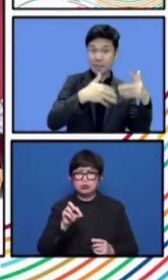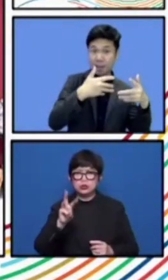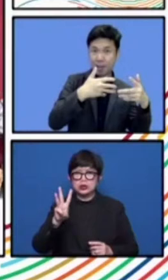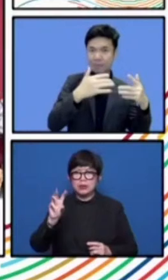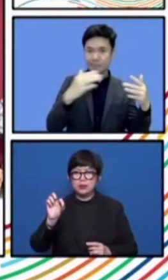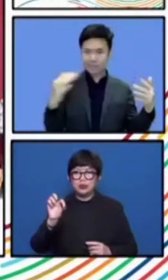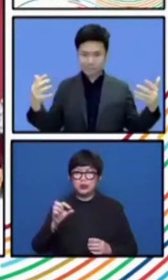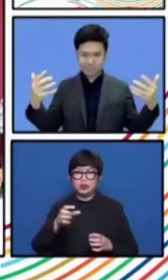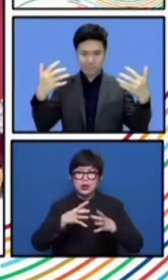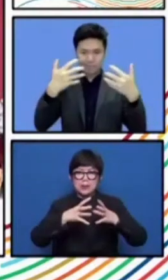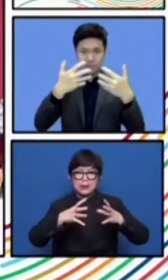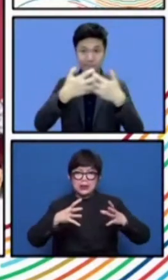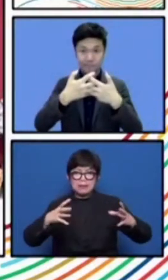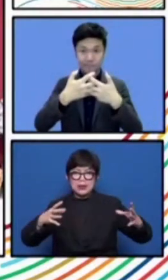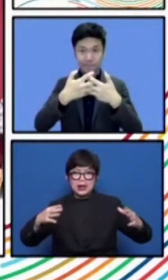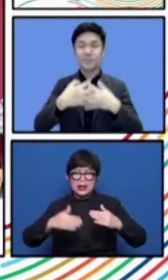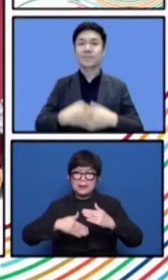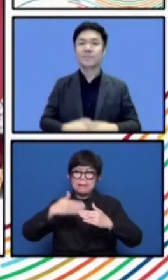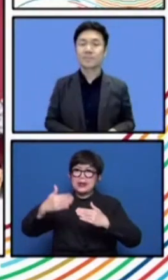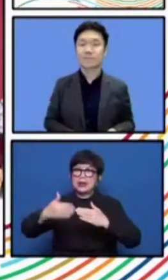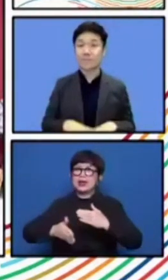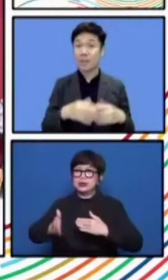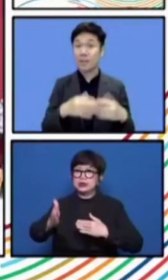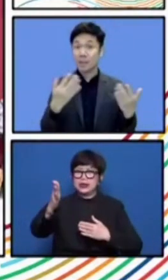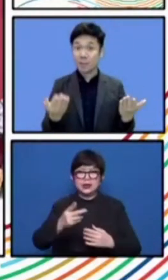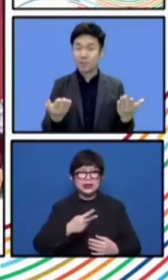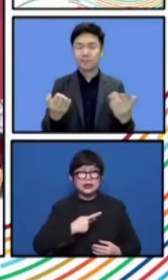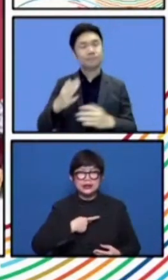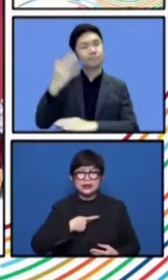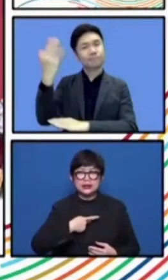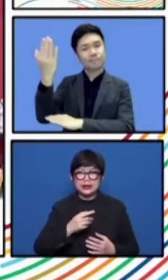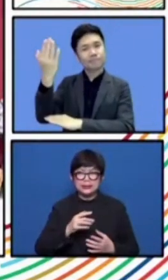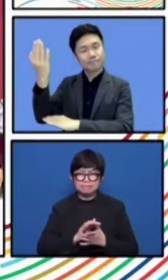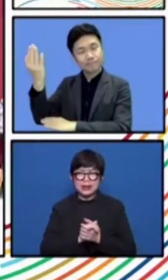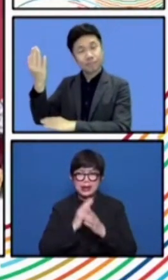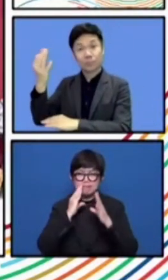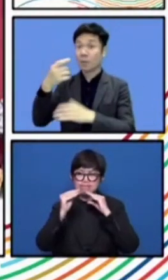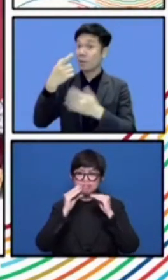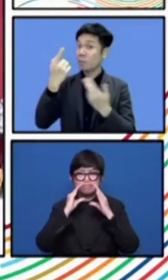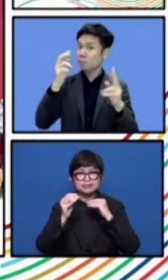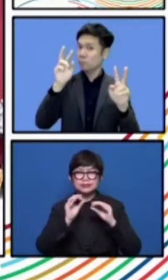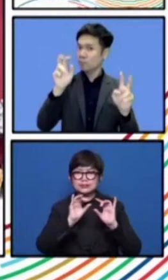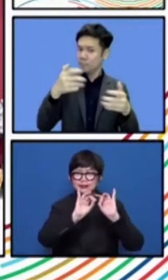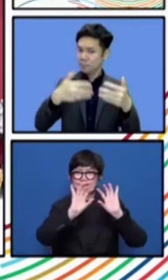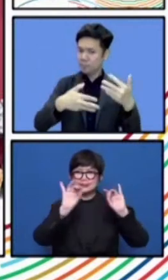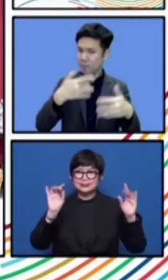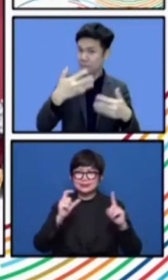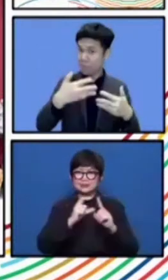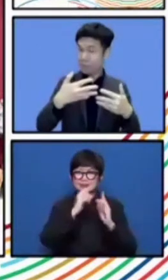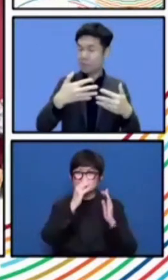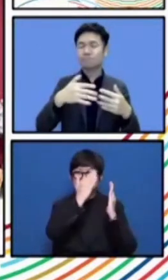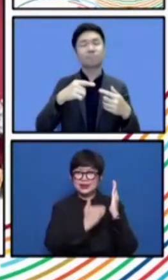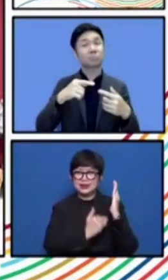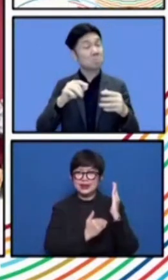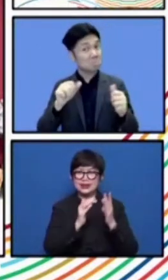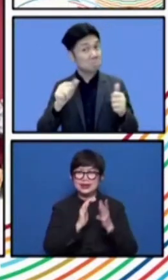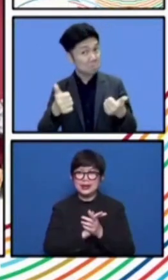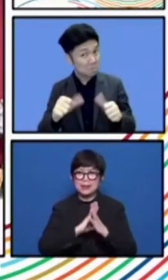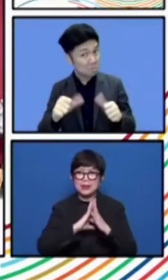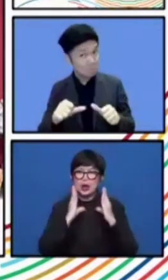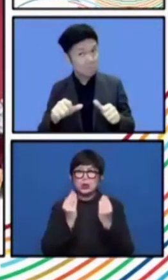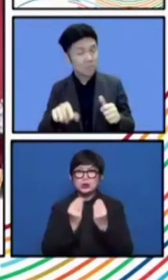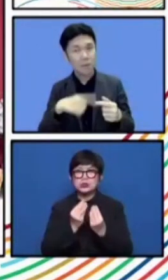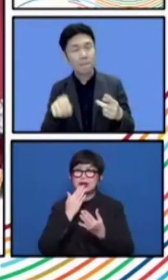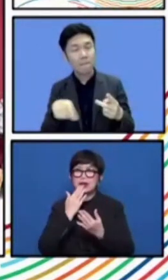round table we aim to address various issues surrounding disability data and statistics such as inclusion of questions and